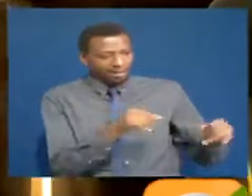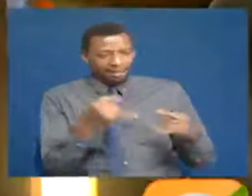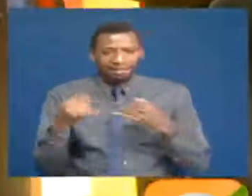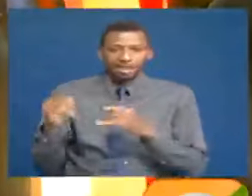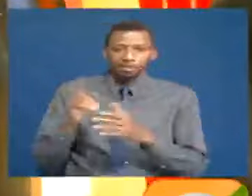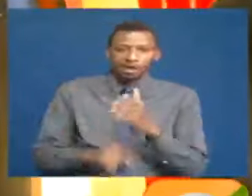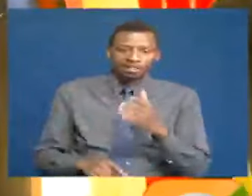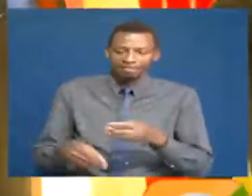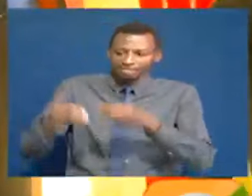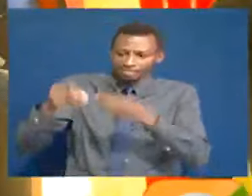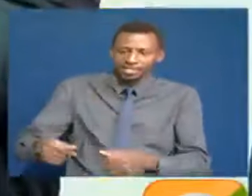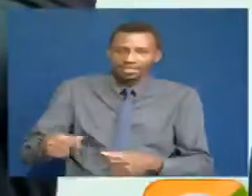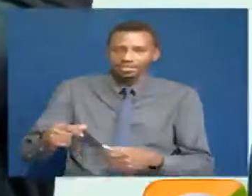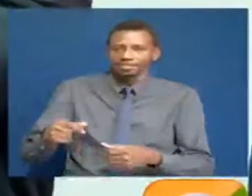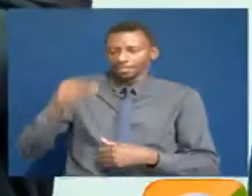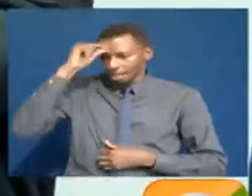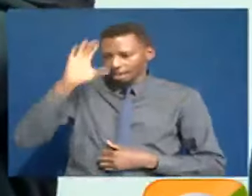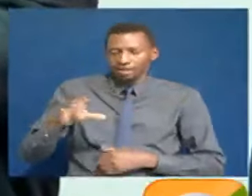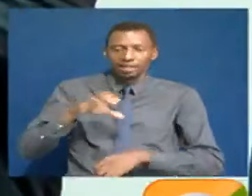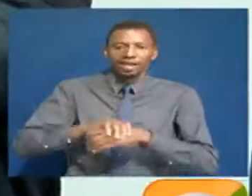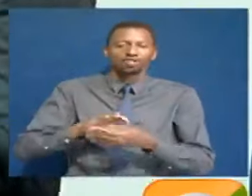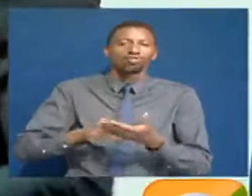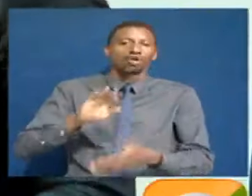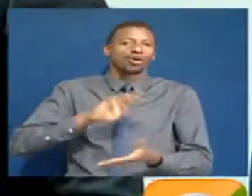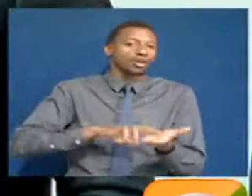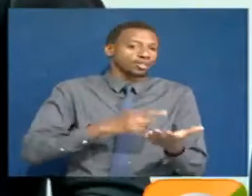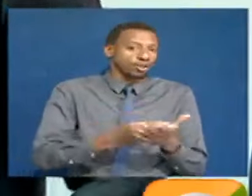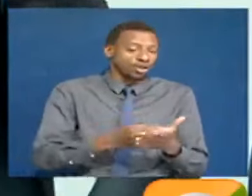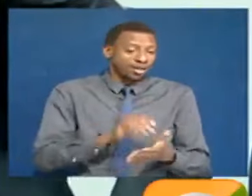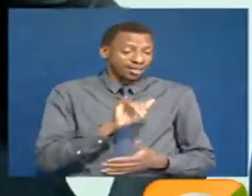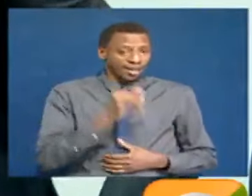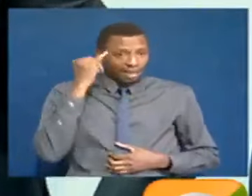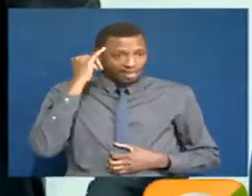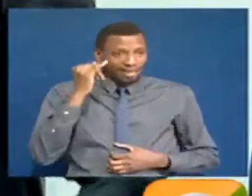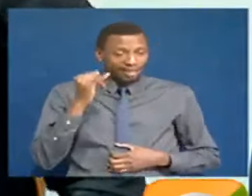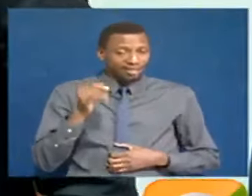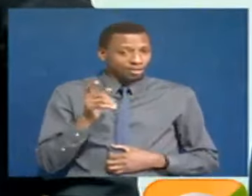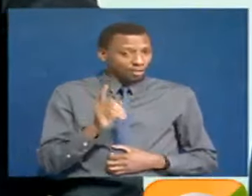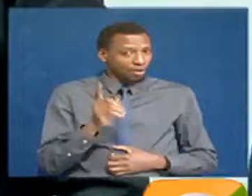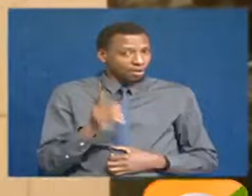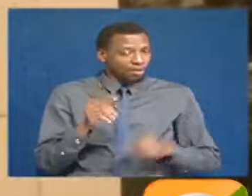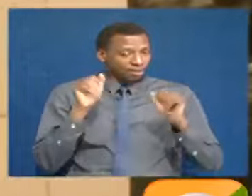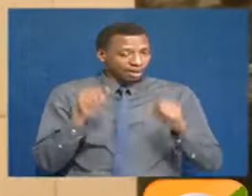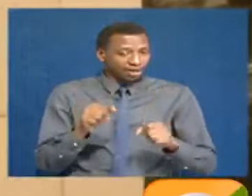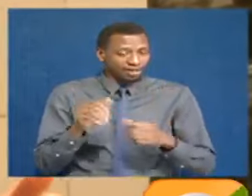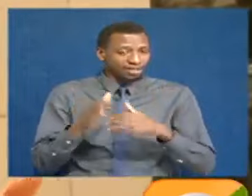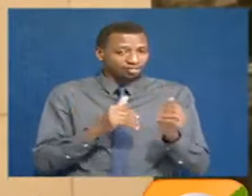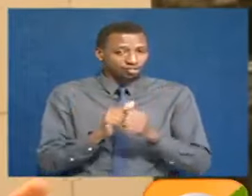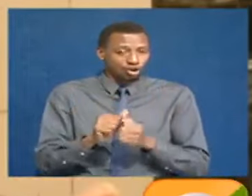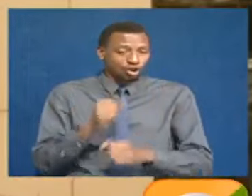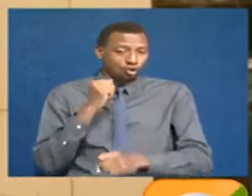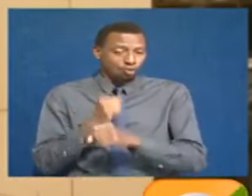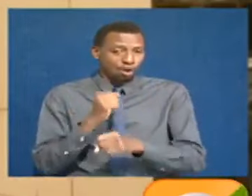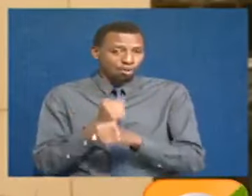governors in securing even more resources, a move that threatens to undermine the functioning of counties. They are going to be